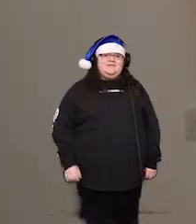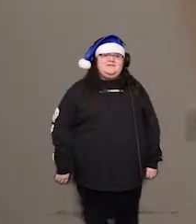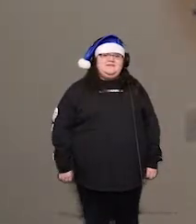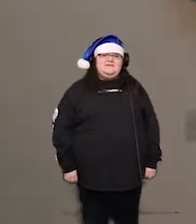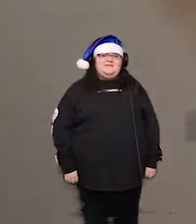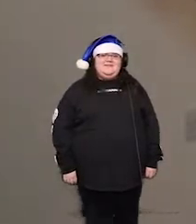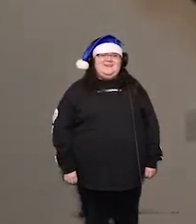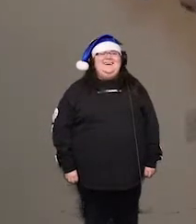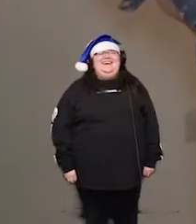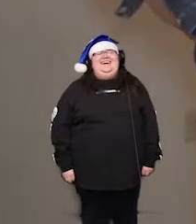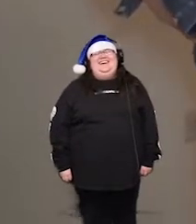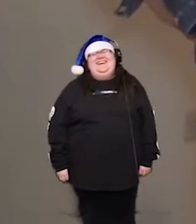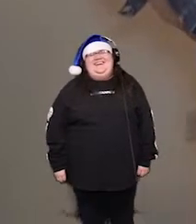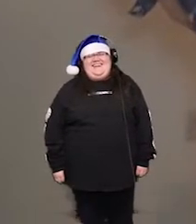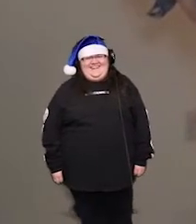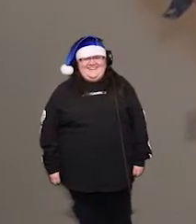off.